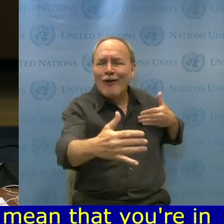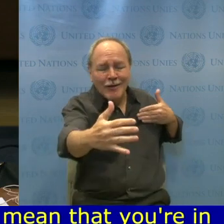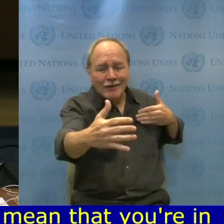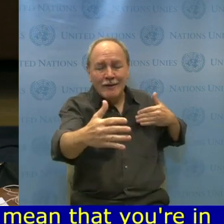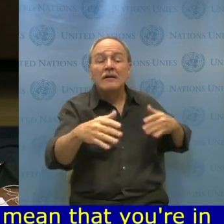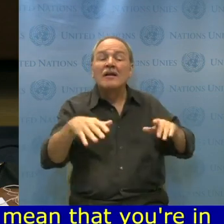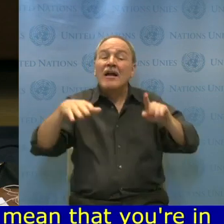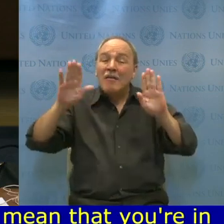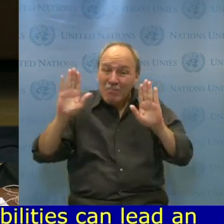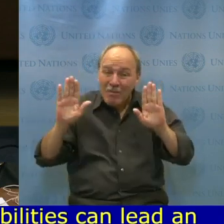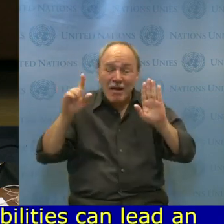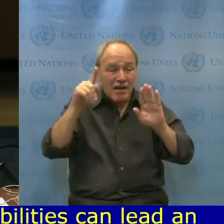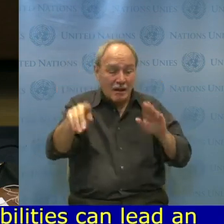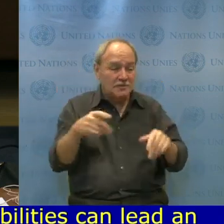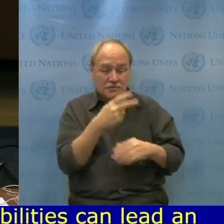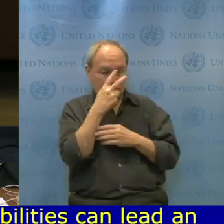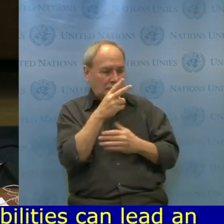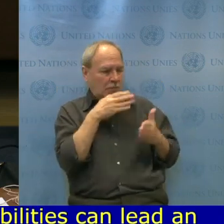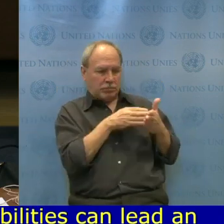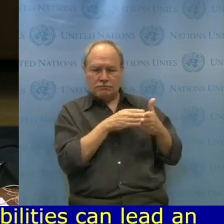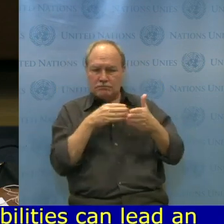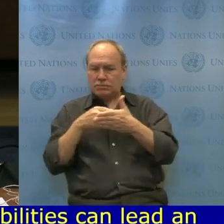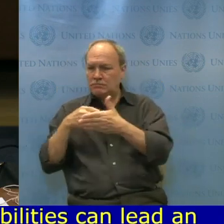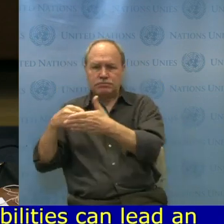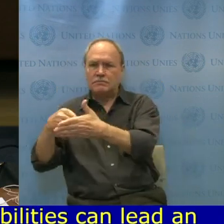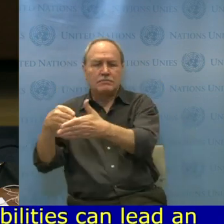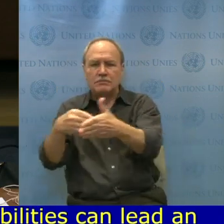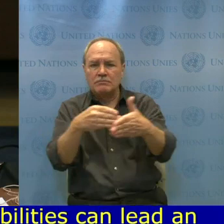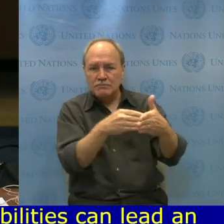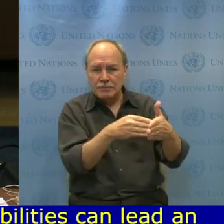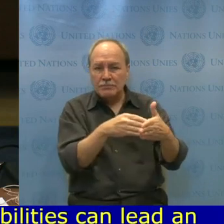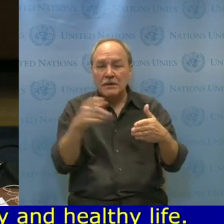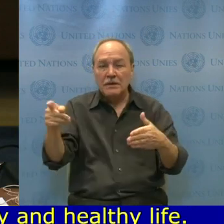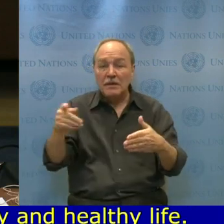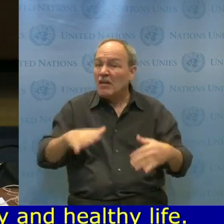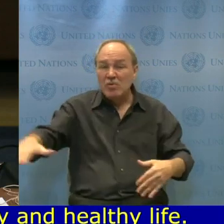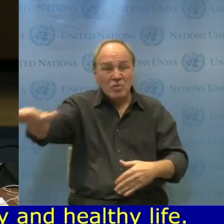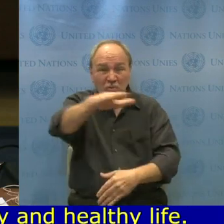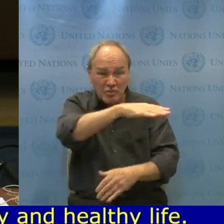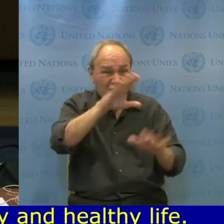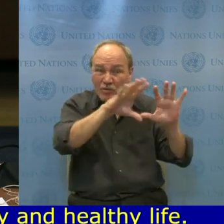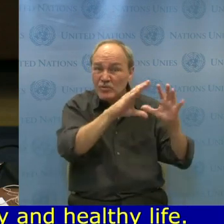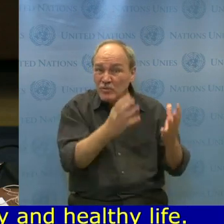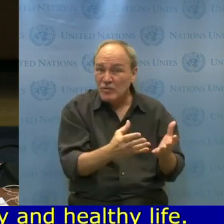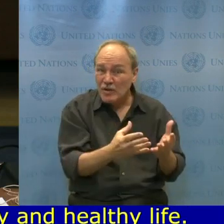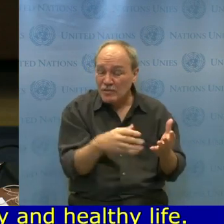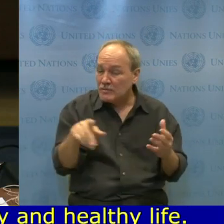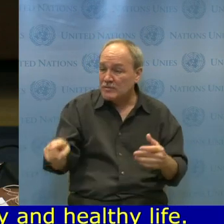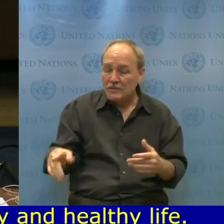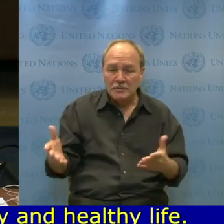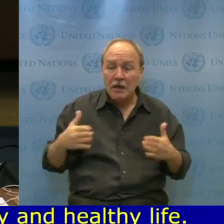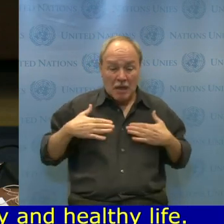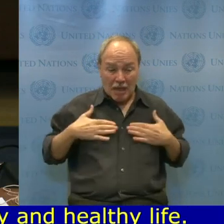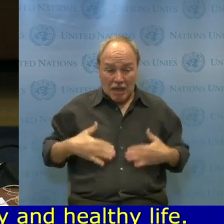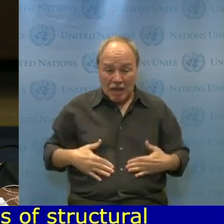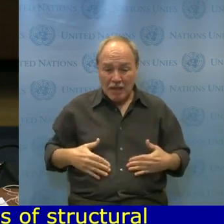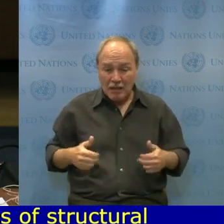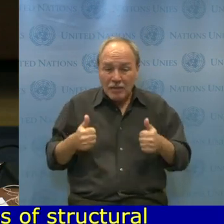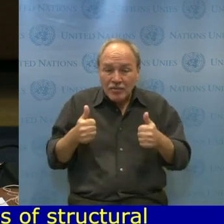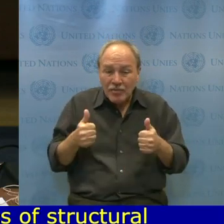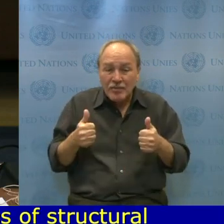factors, persons with disabilities, and this holds good throughout the world, have poorer health than